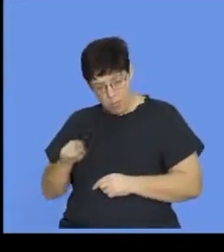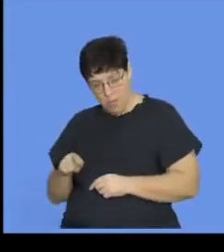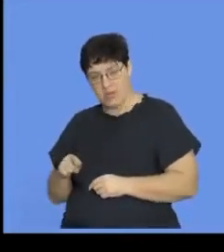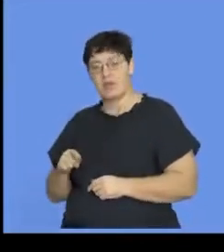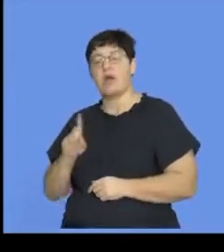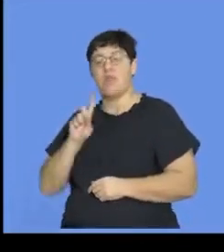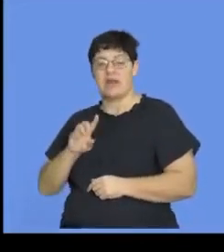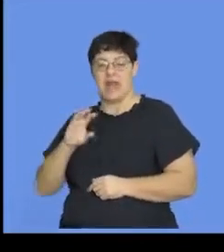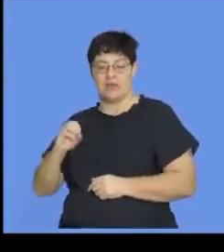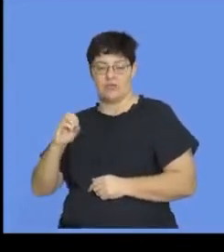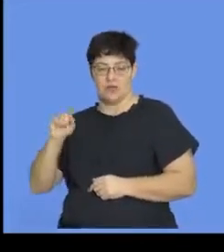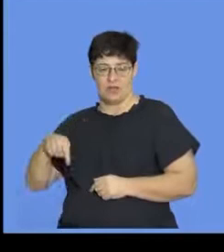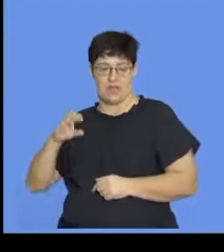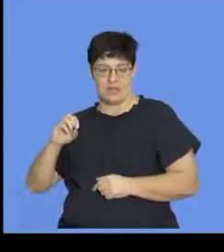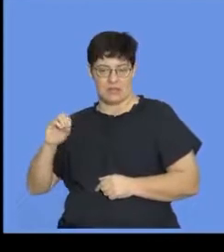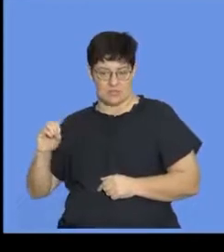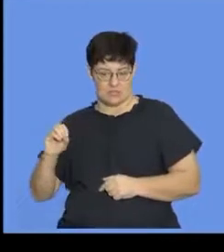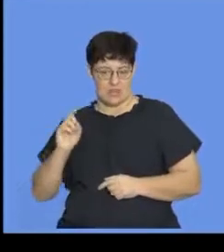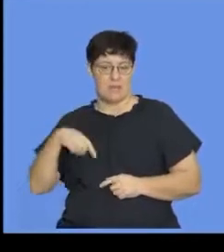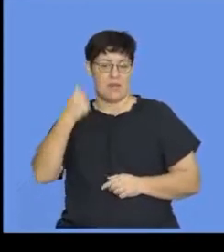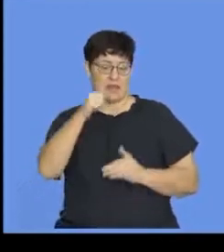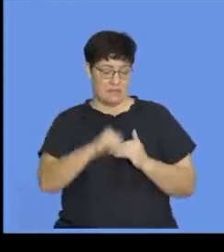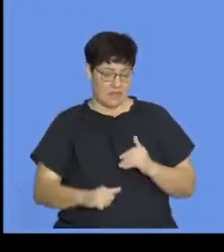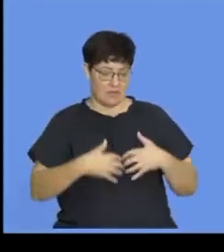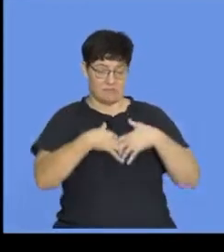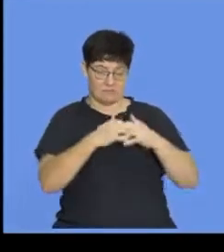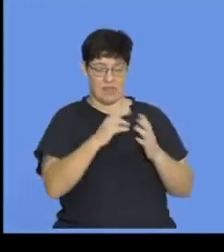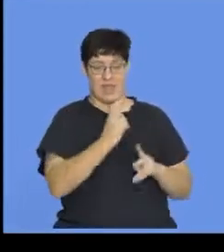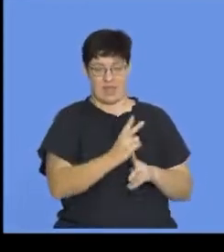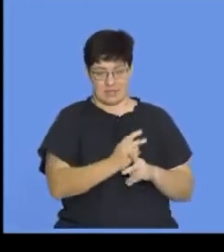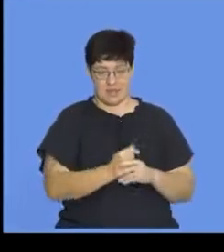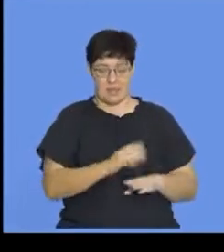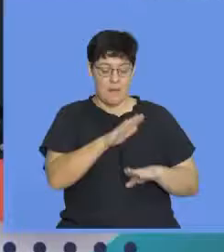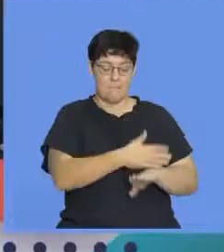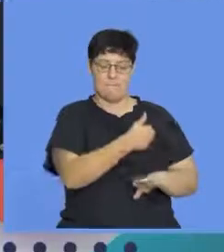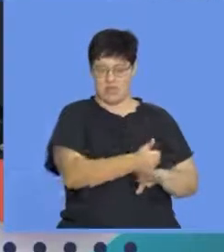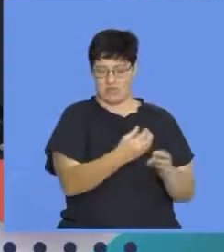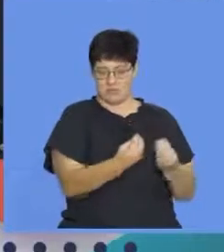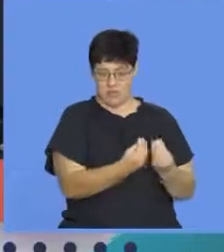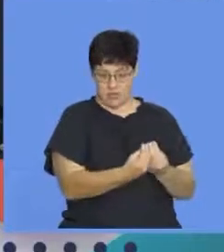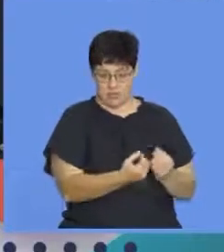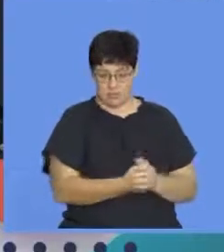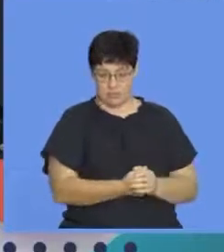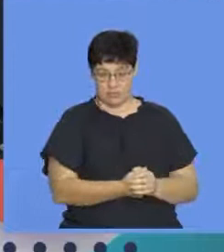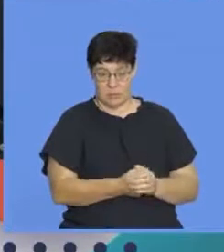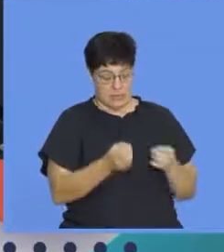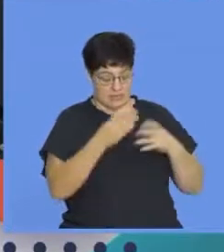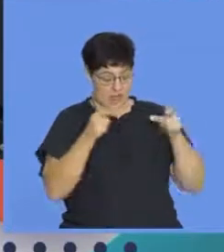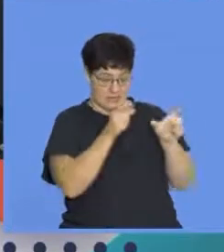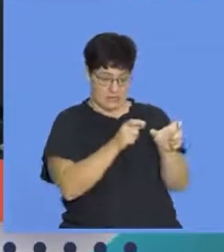100,000 for the next month. This is what we mean by base stock. Whatever you start off the month